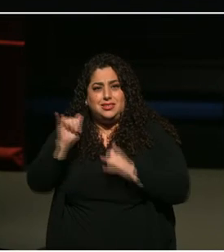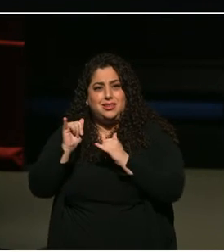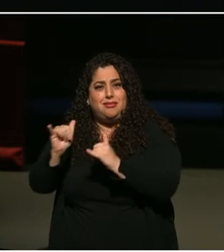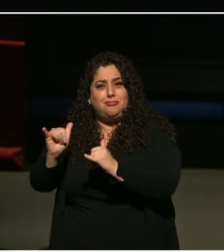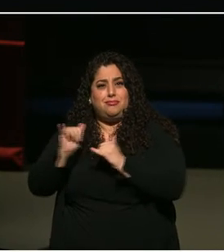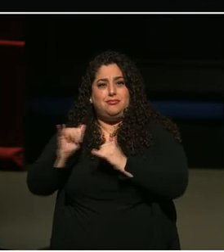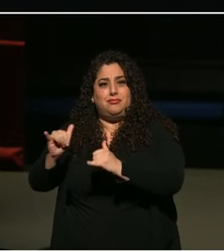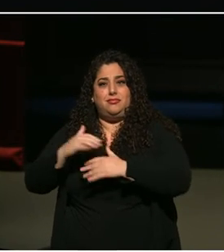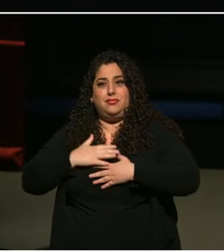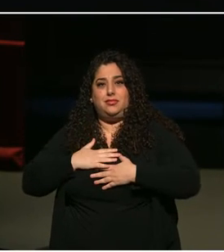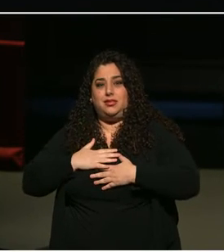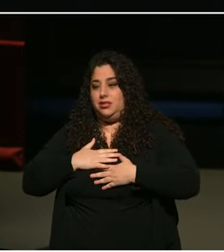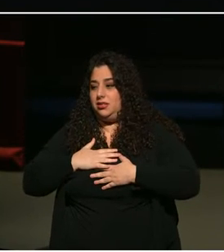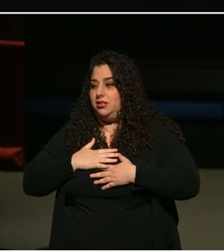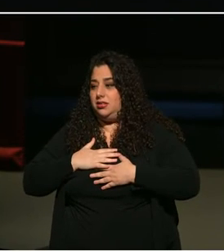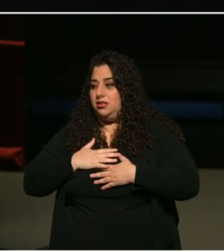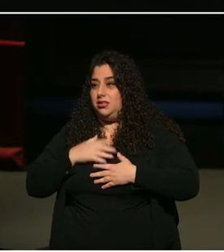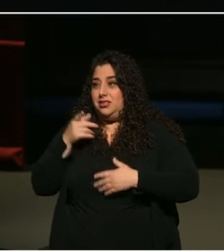She's on that stage